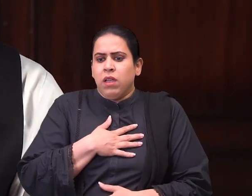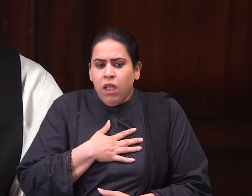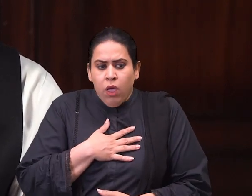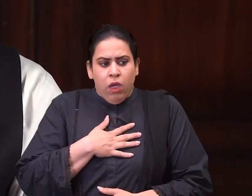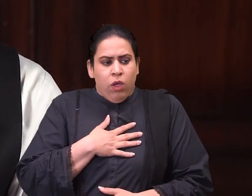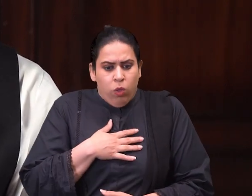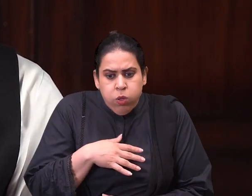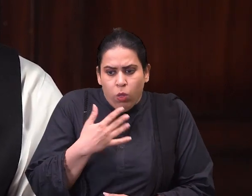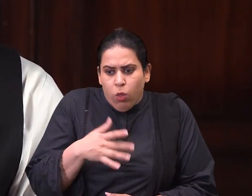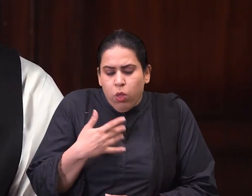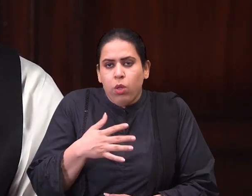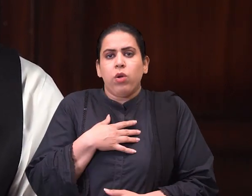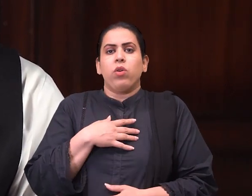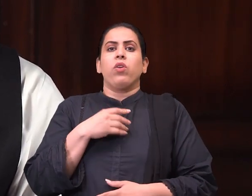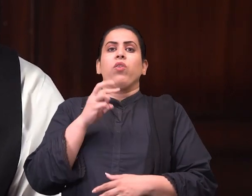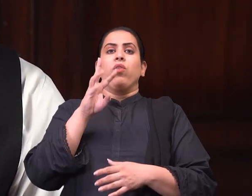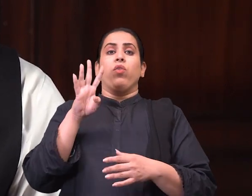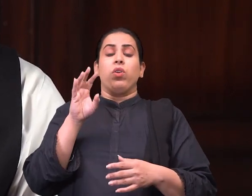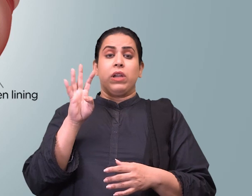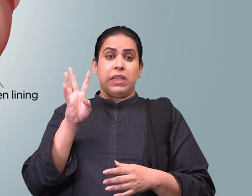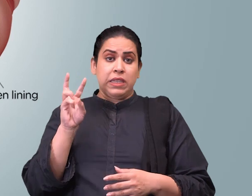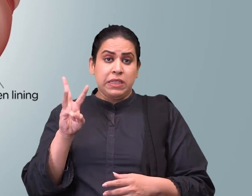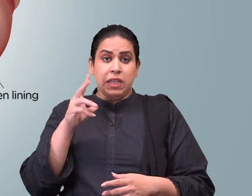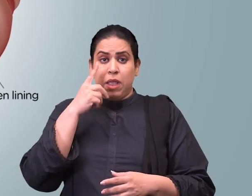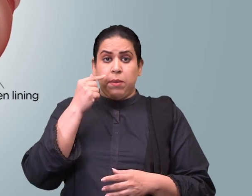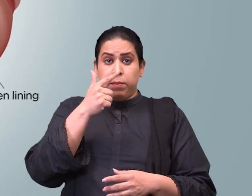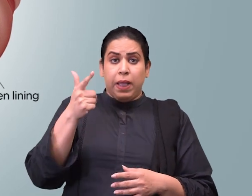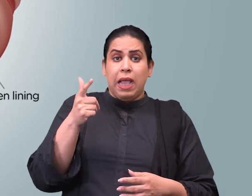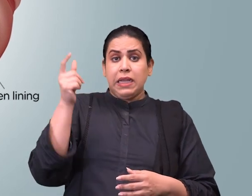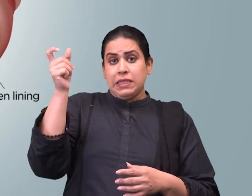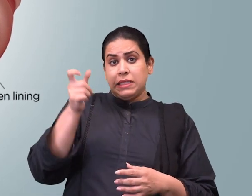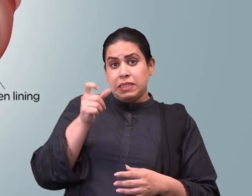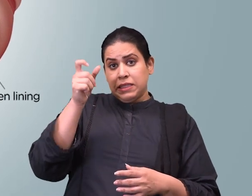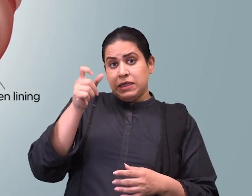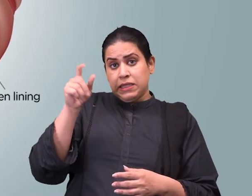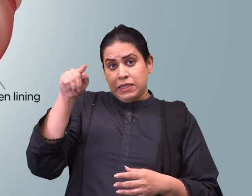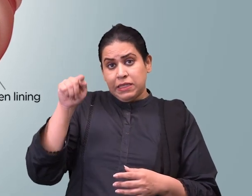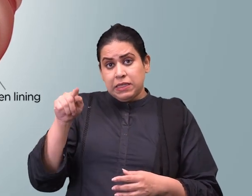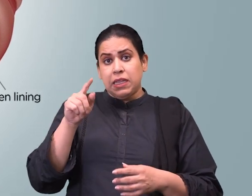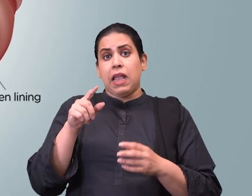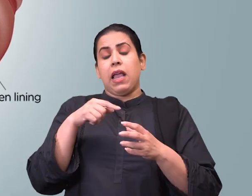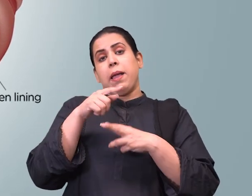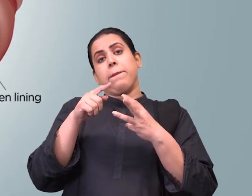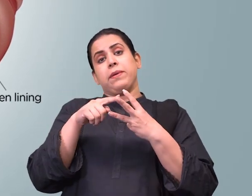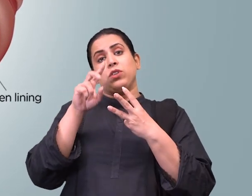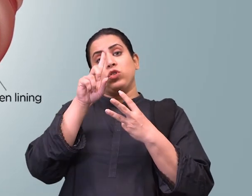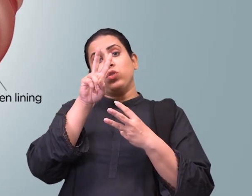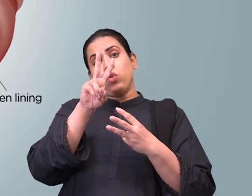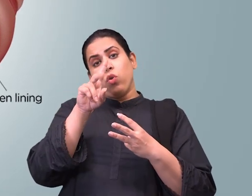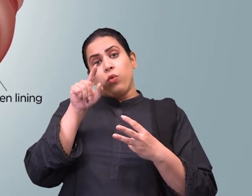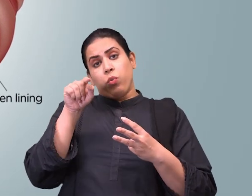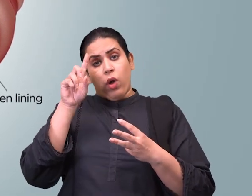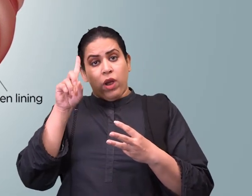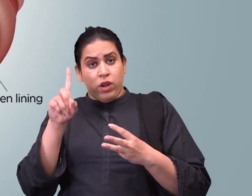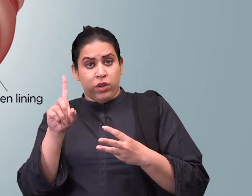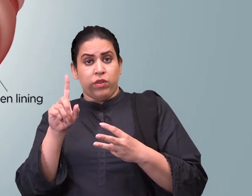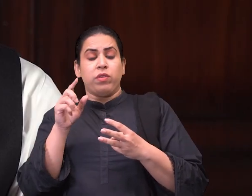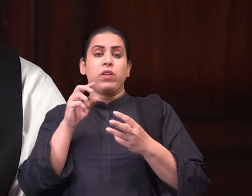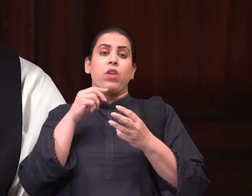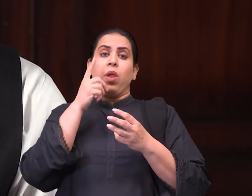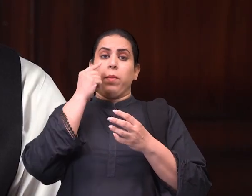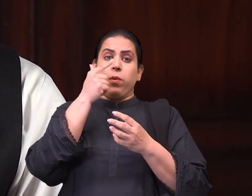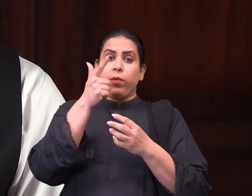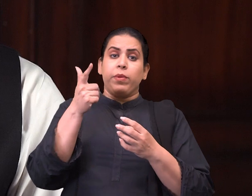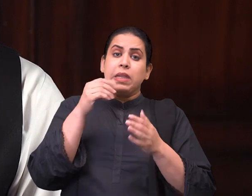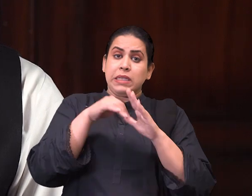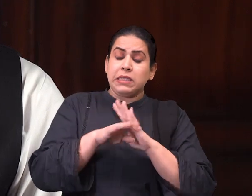with asthma being prevalent amongst 4.3% of Pakistan's population and COPD being prevalent amongst